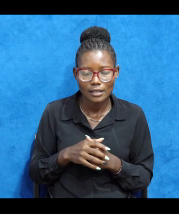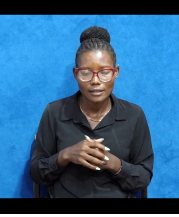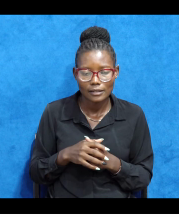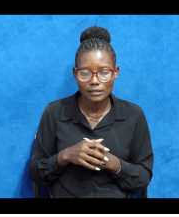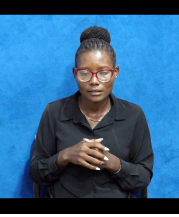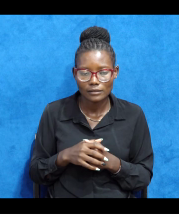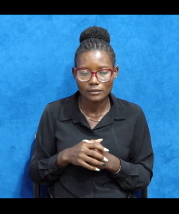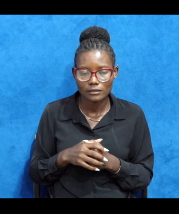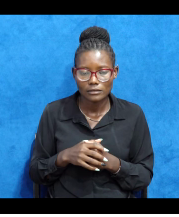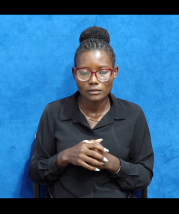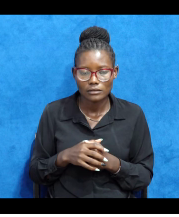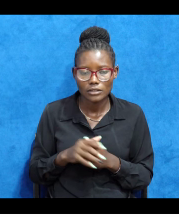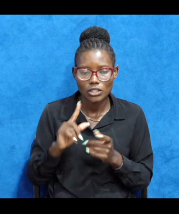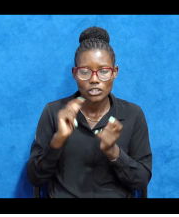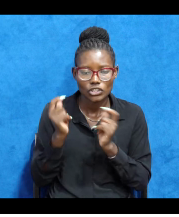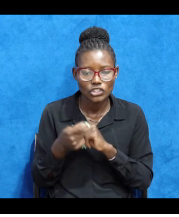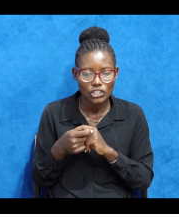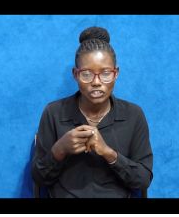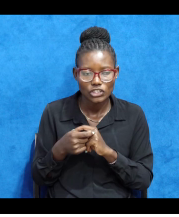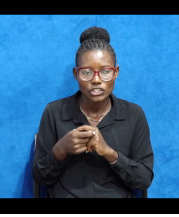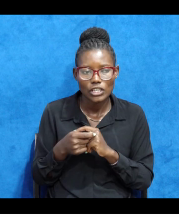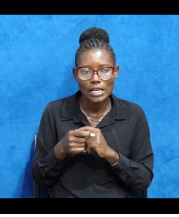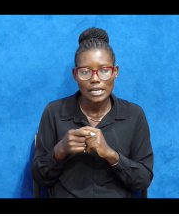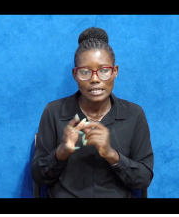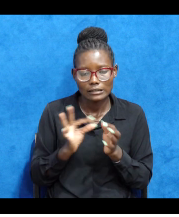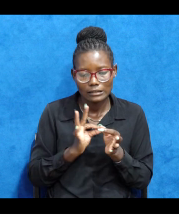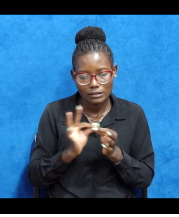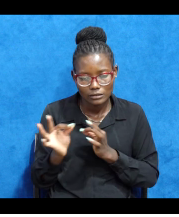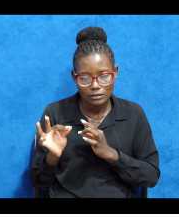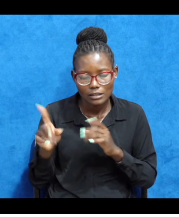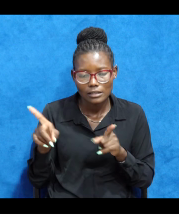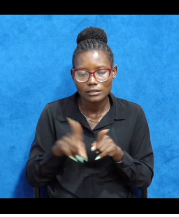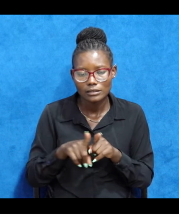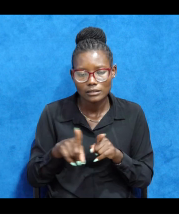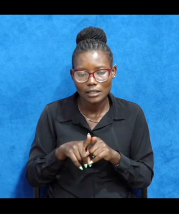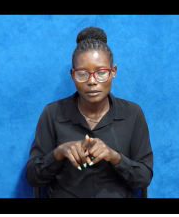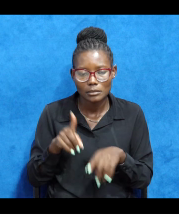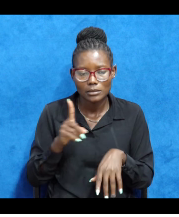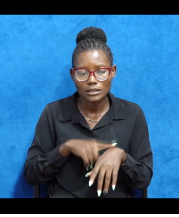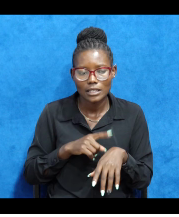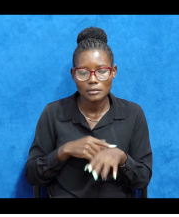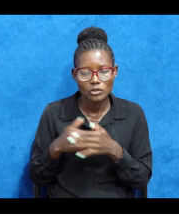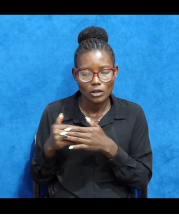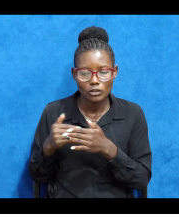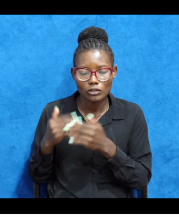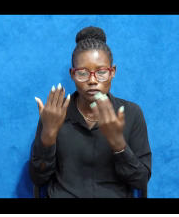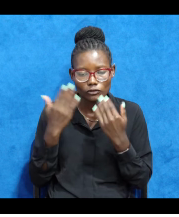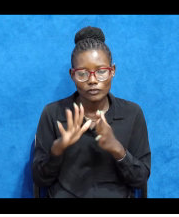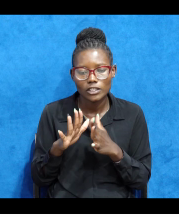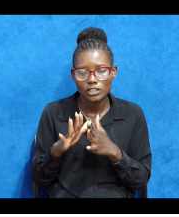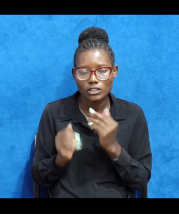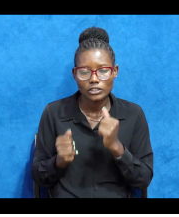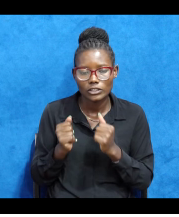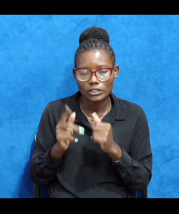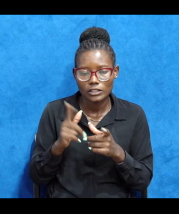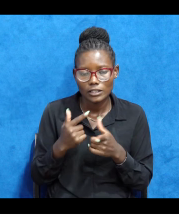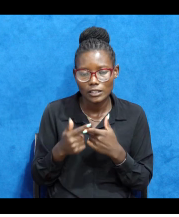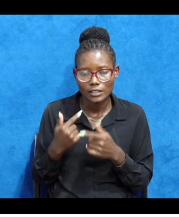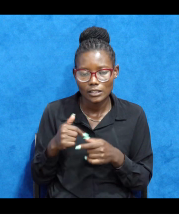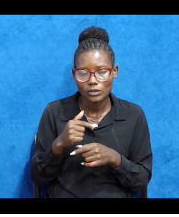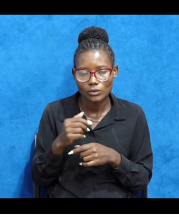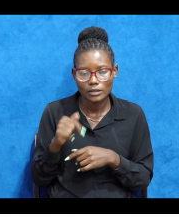kilometers. Could be a ton of distance built up. We have to have those endurance components. We are going to see some high-speed running. We are